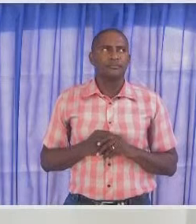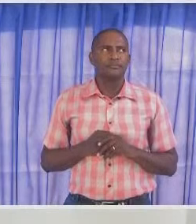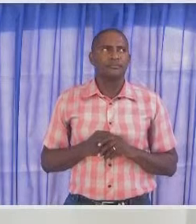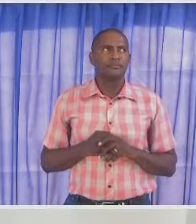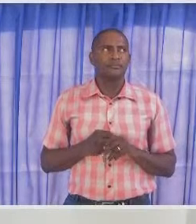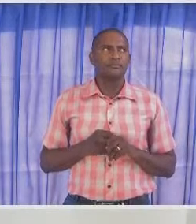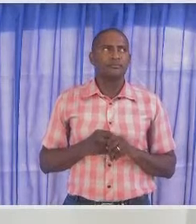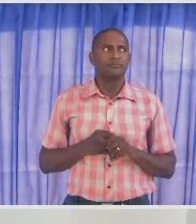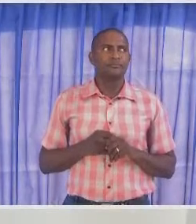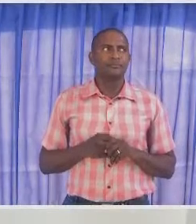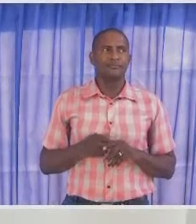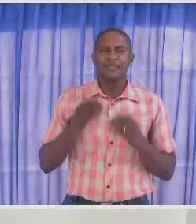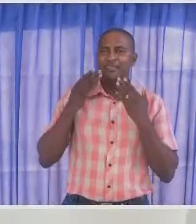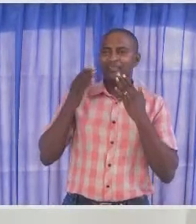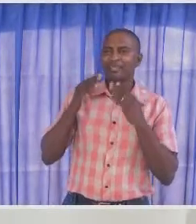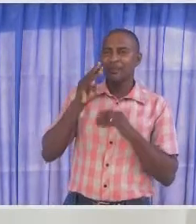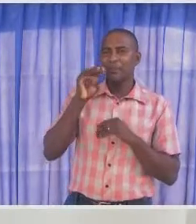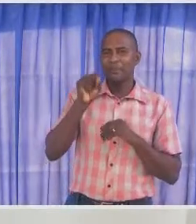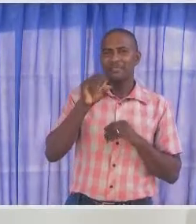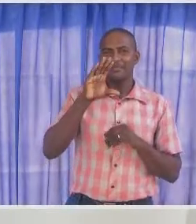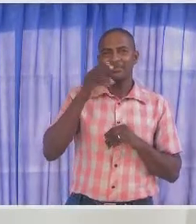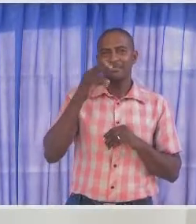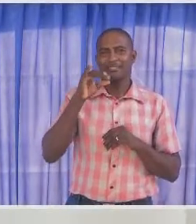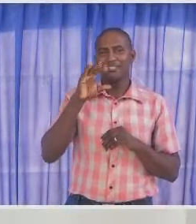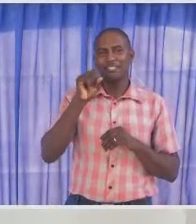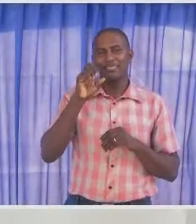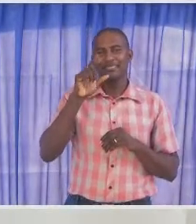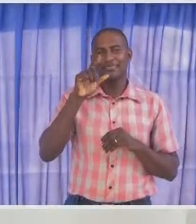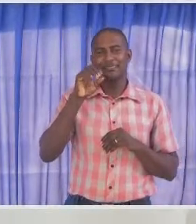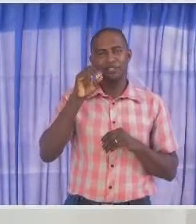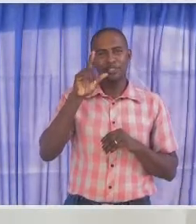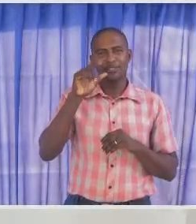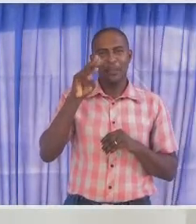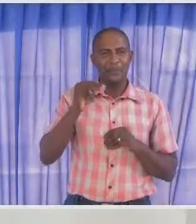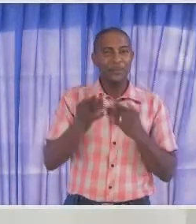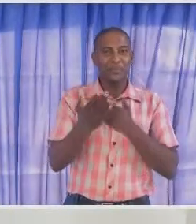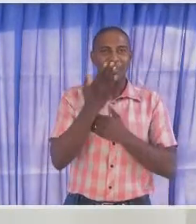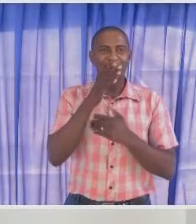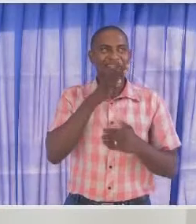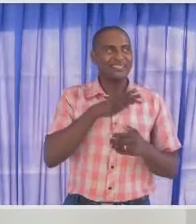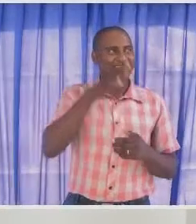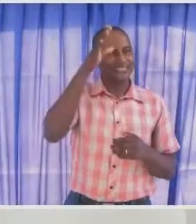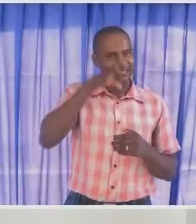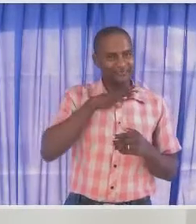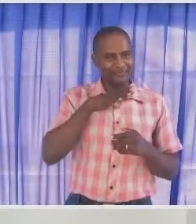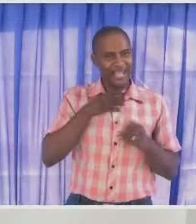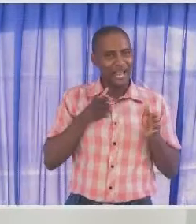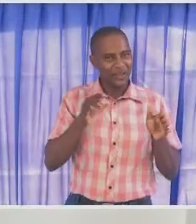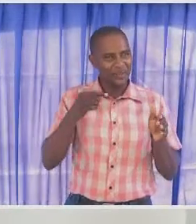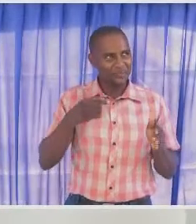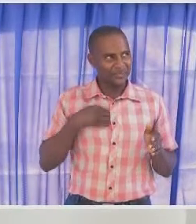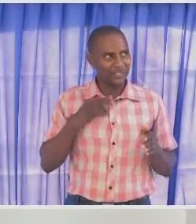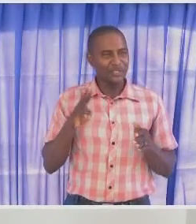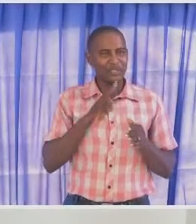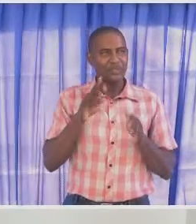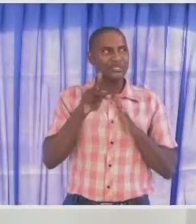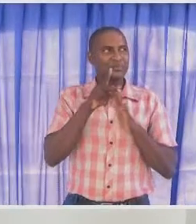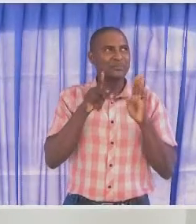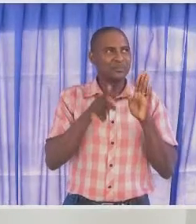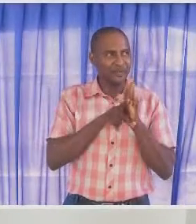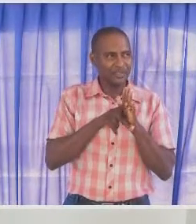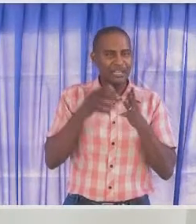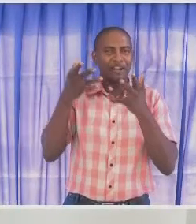Thank you, Ms. Chisholm. Good morning, ladies and gentlemen. Kindly allow me to use the protocols